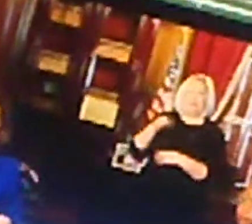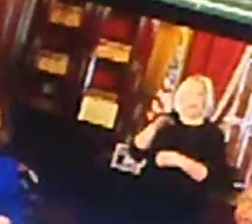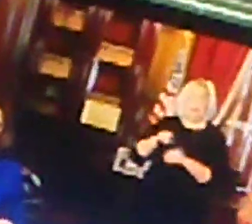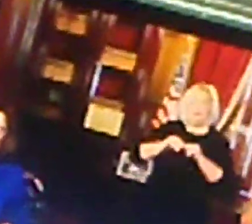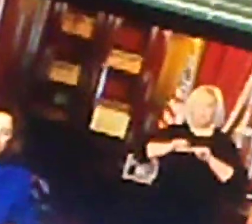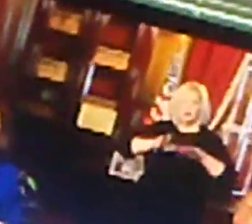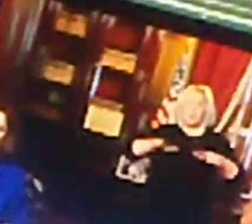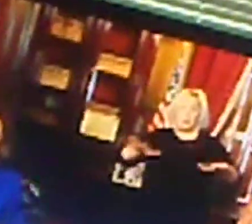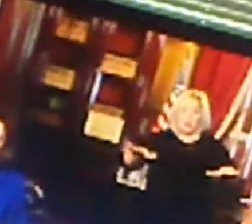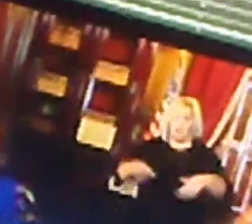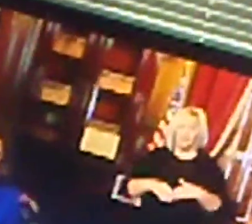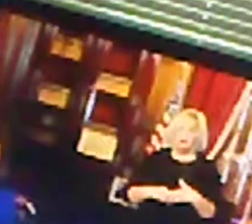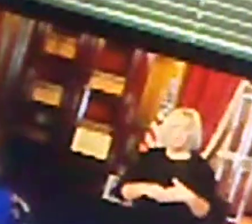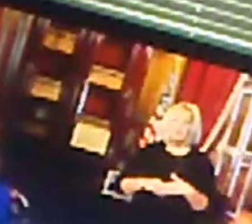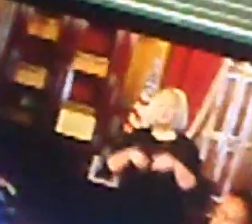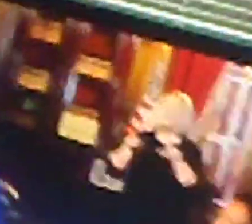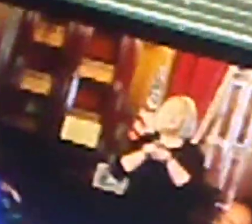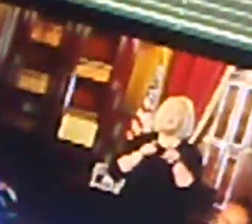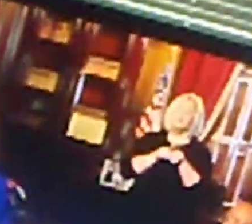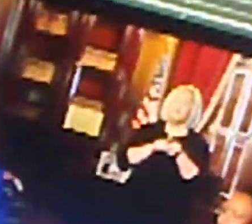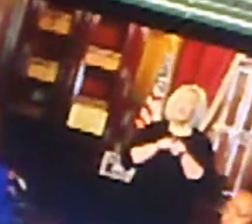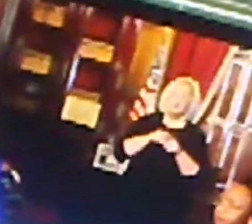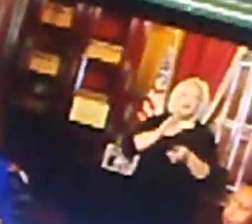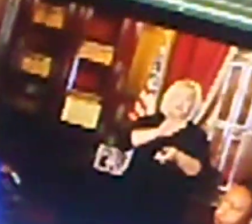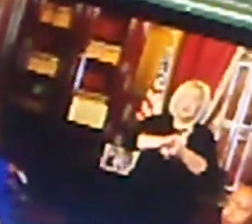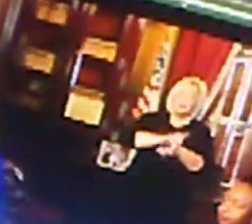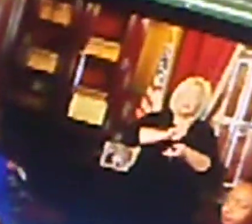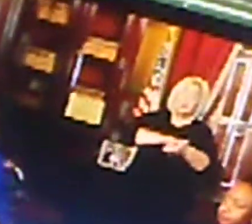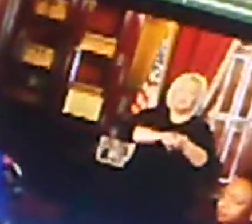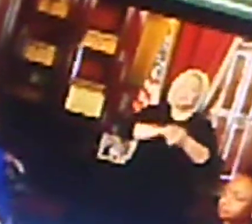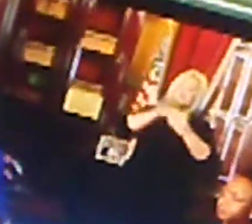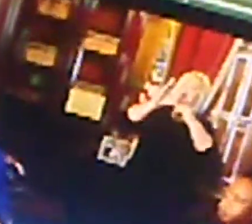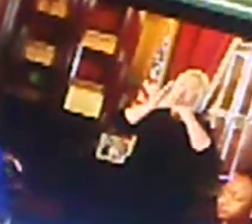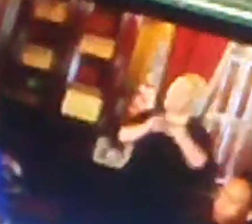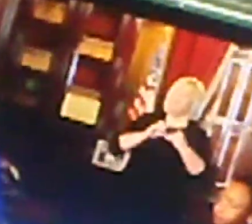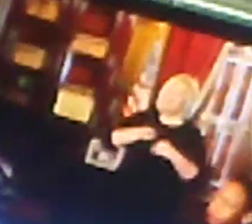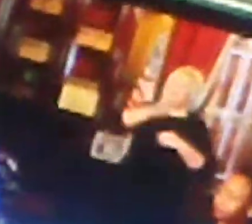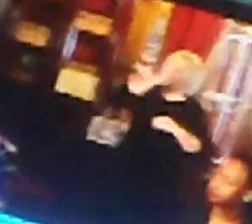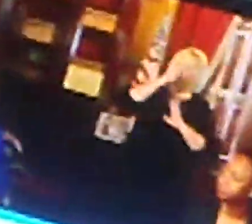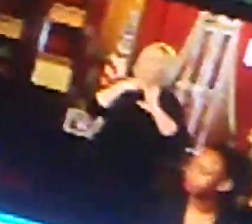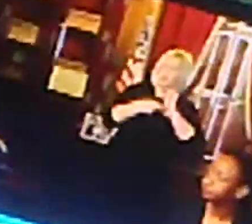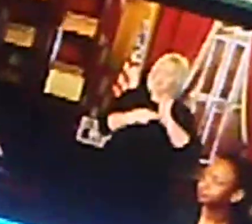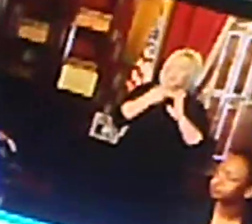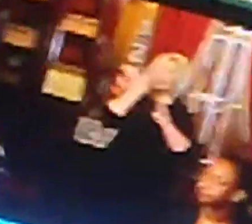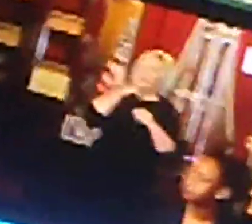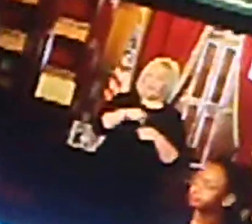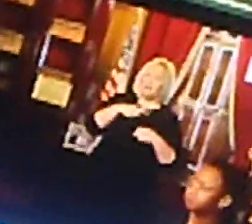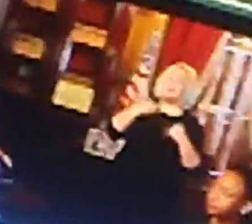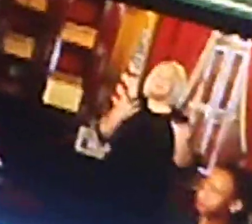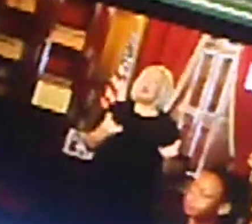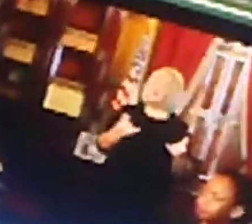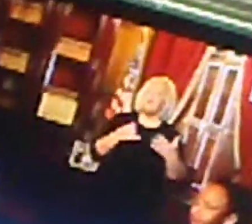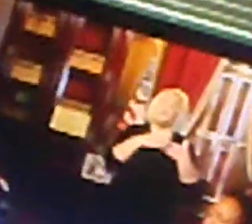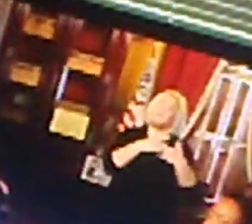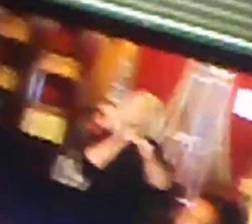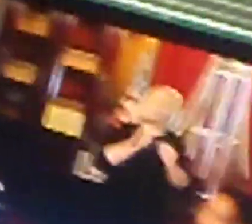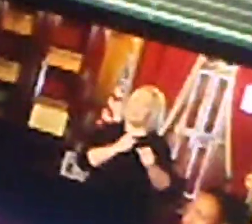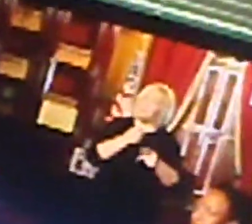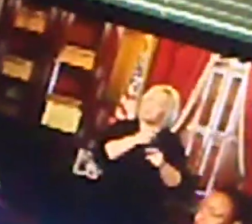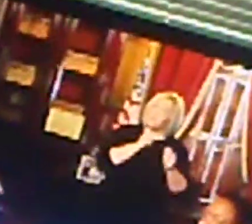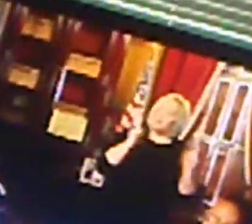we've relaxed the scope of practice laws to give hospitals and other healthcare facilities the flexibility that they need to